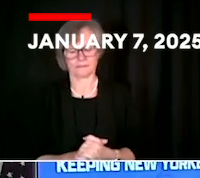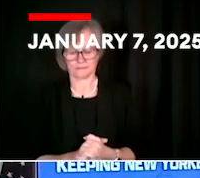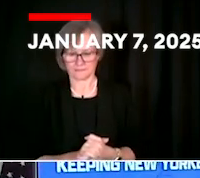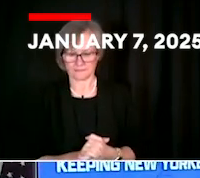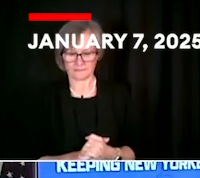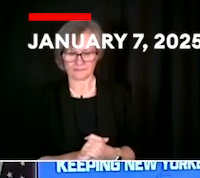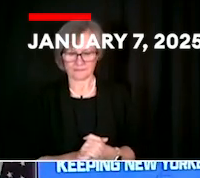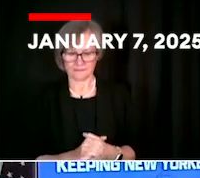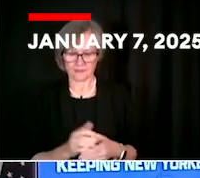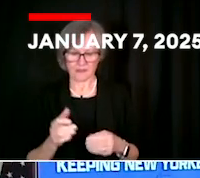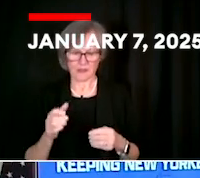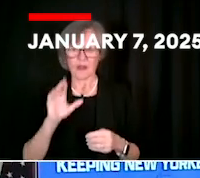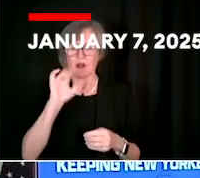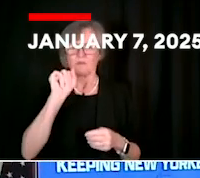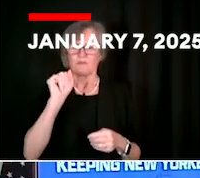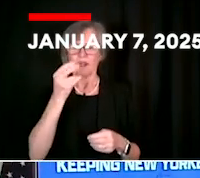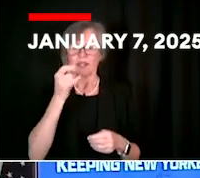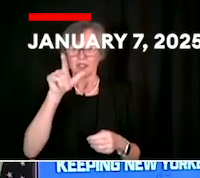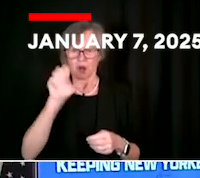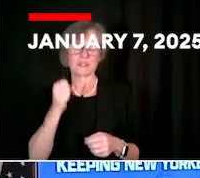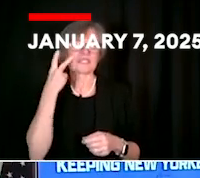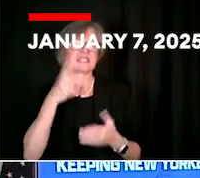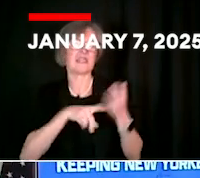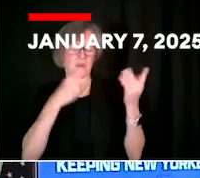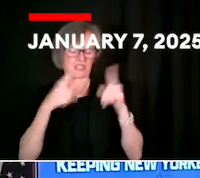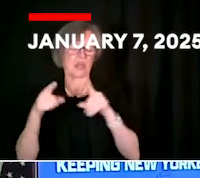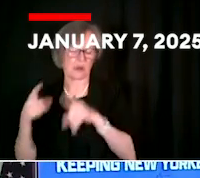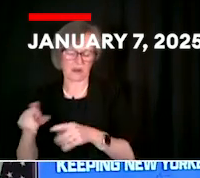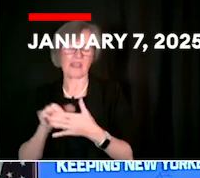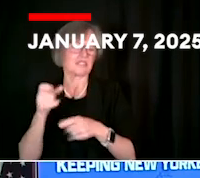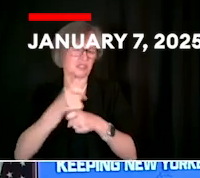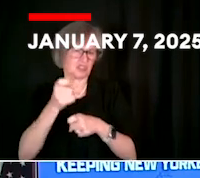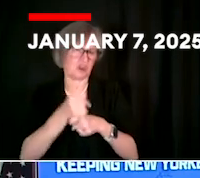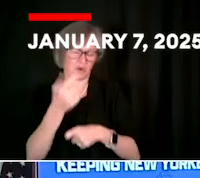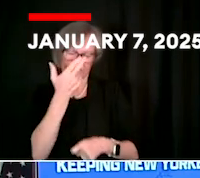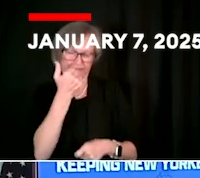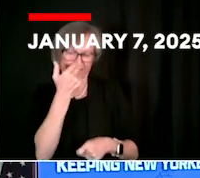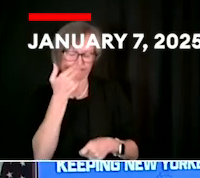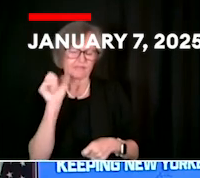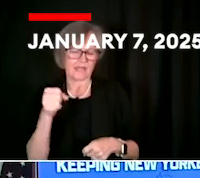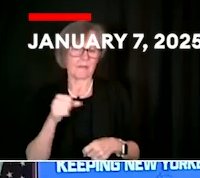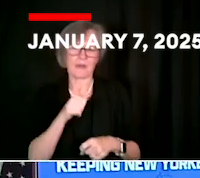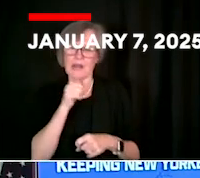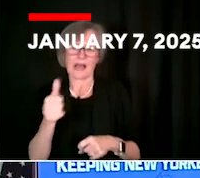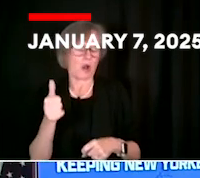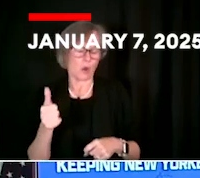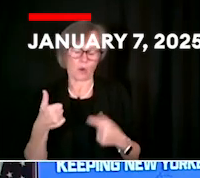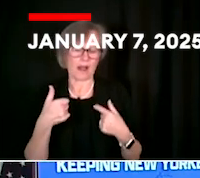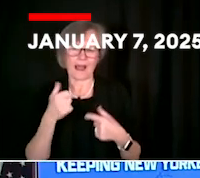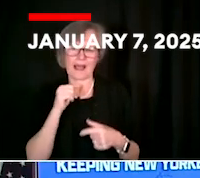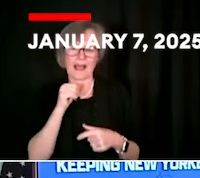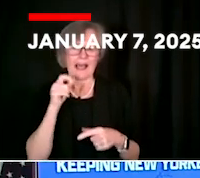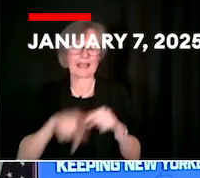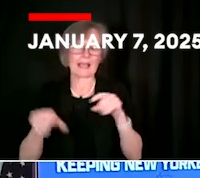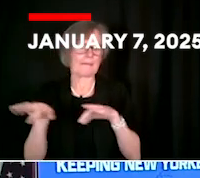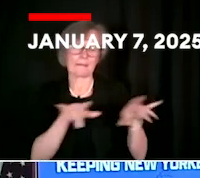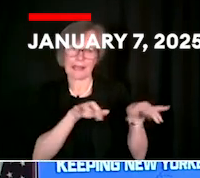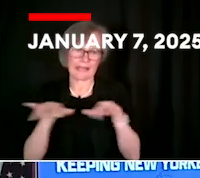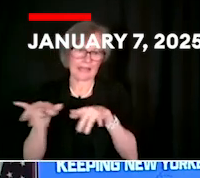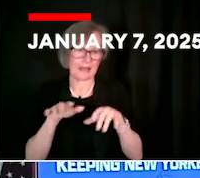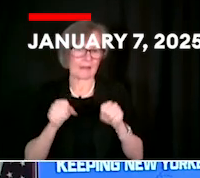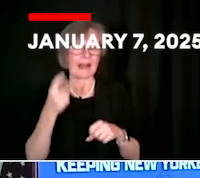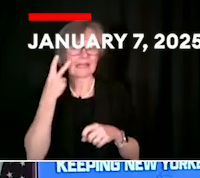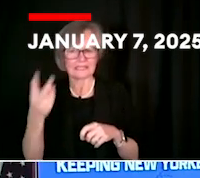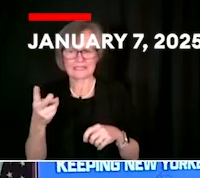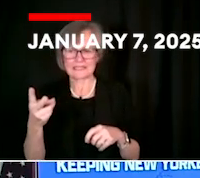you know, Ray Charles can see what's going on. Yes. Yeah, it's funny, but I really don't. Okay. I can't play the piano, but I can see, and I still